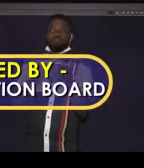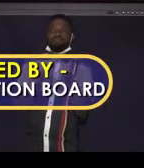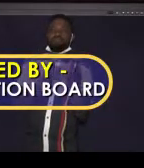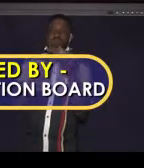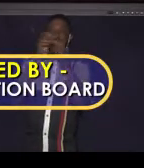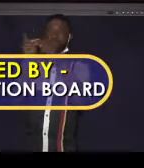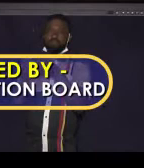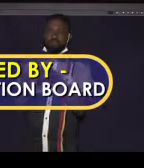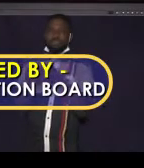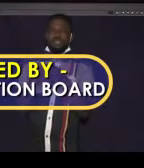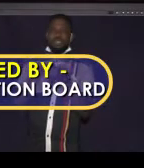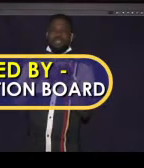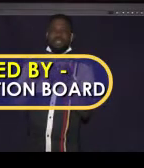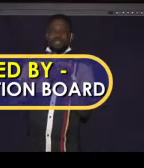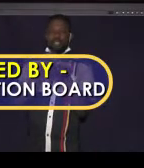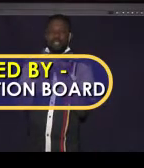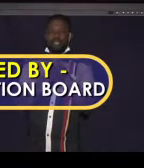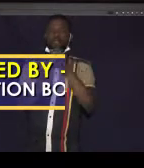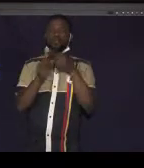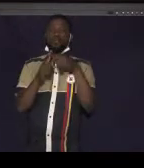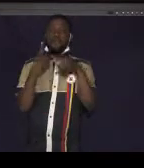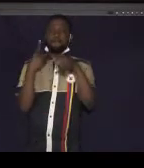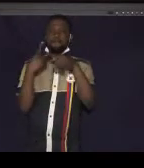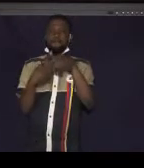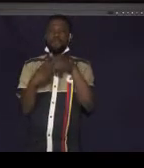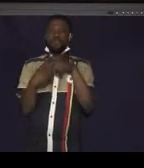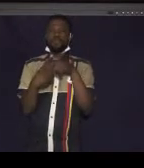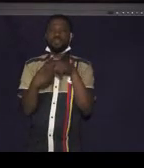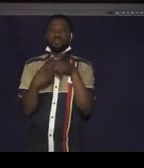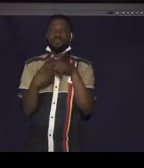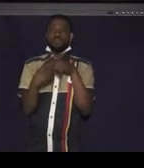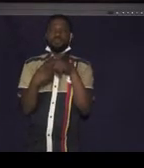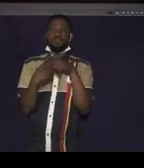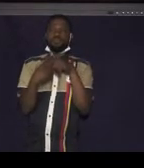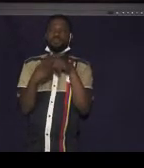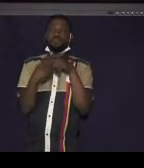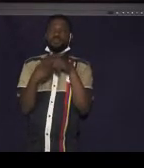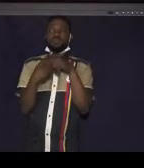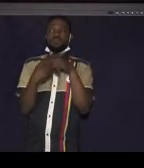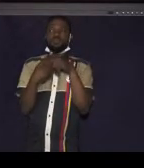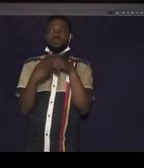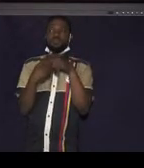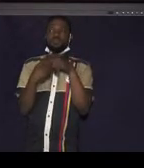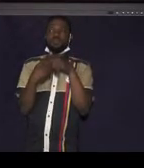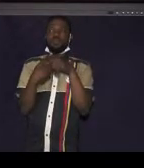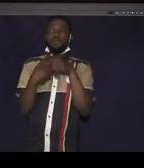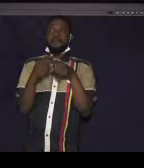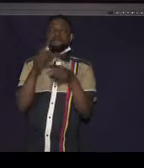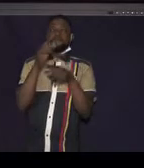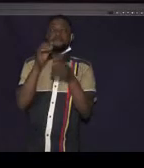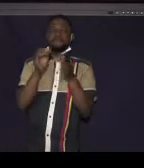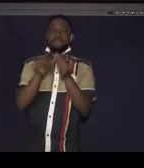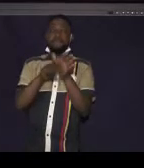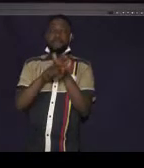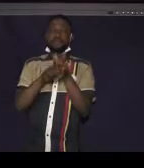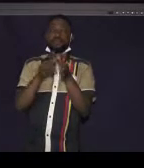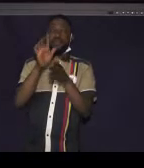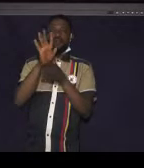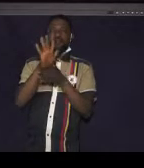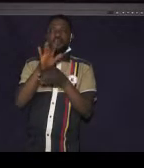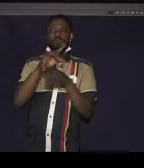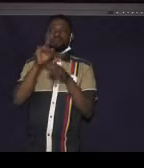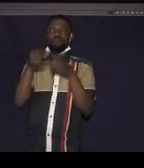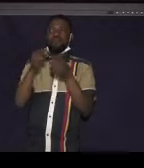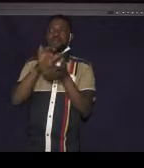minus 5 to the right side of the equality sign, it becomes plus 5. So let's see. So minus 5 goes here and